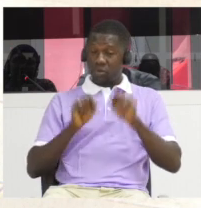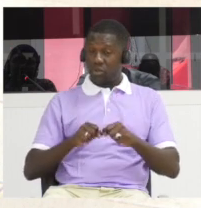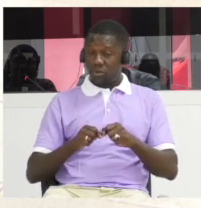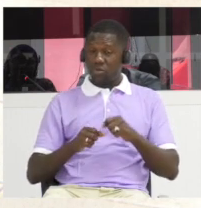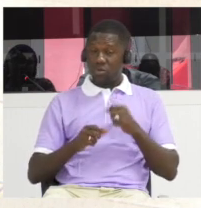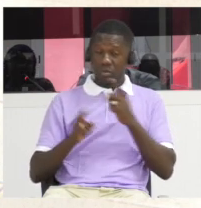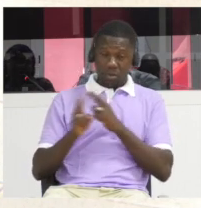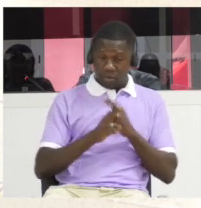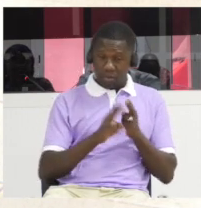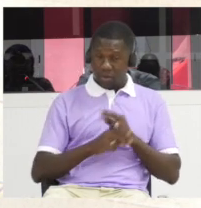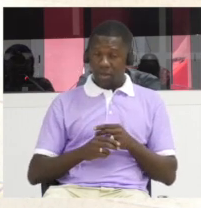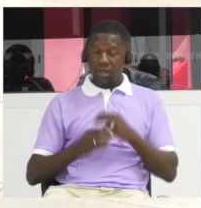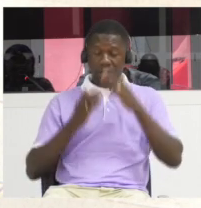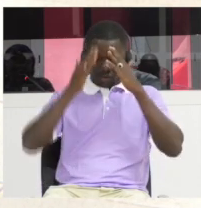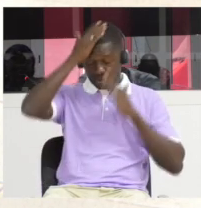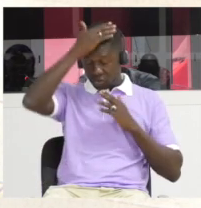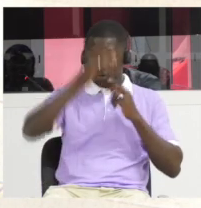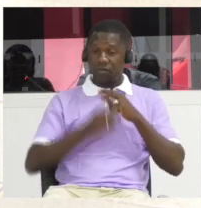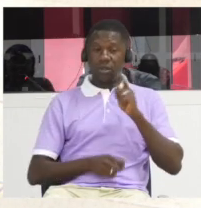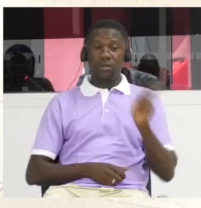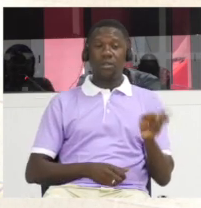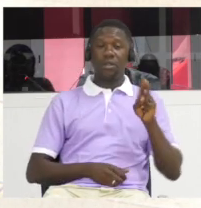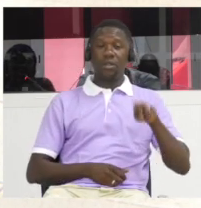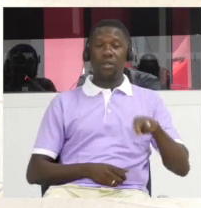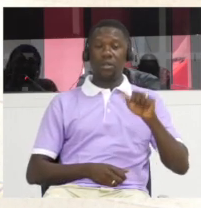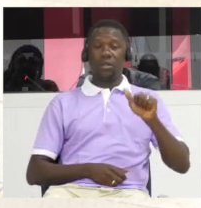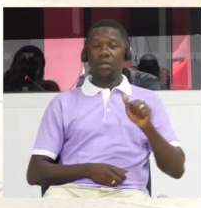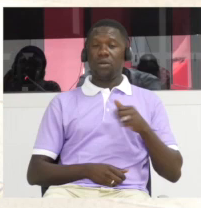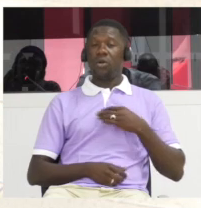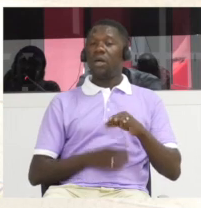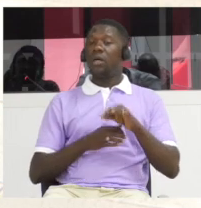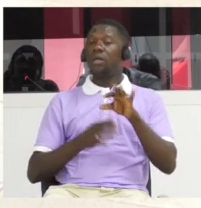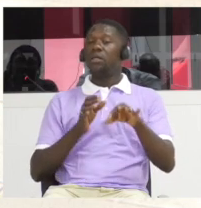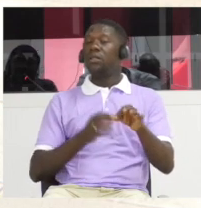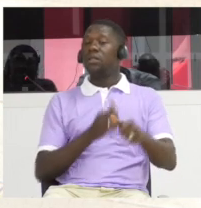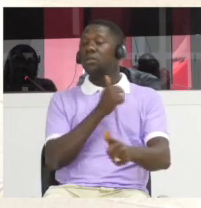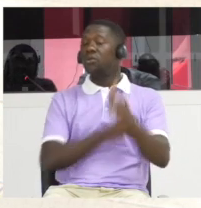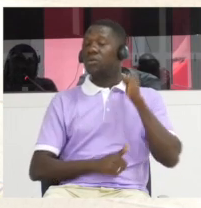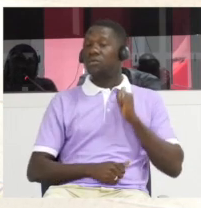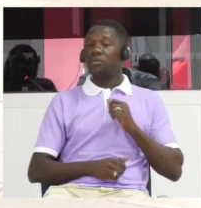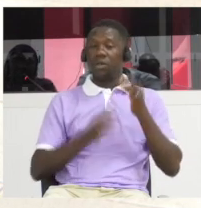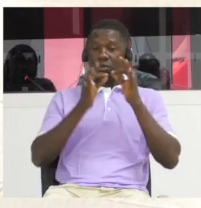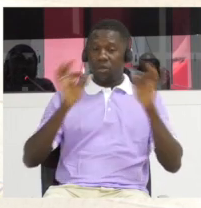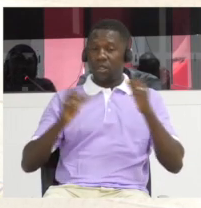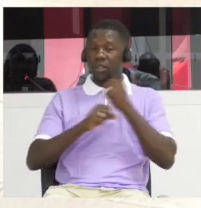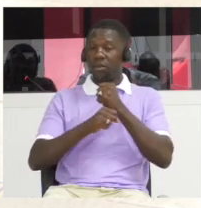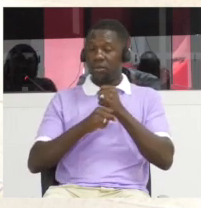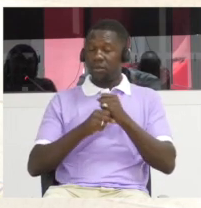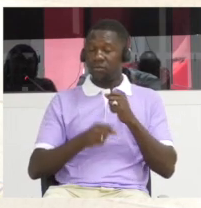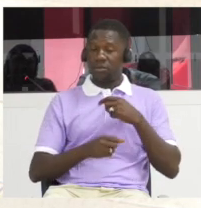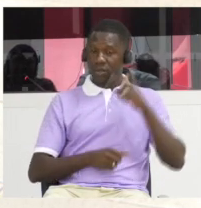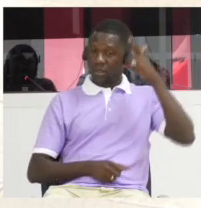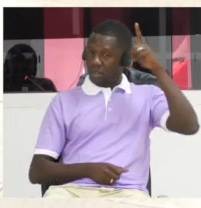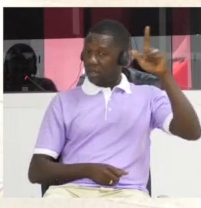by some soldiers of the GNA on their return from peacekeeping duties in Liberia. After